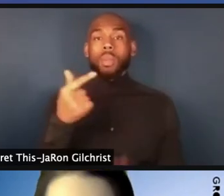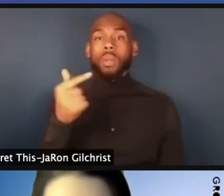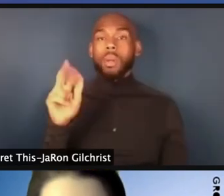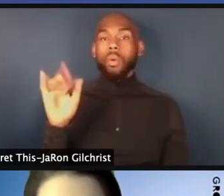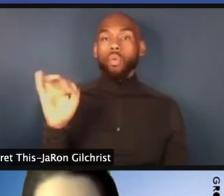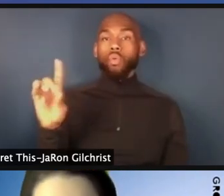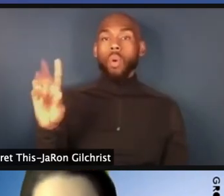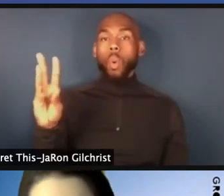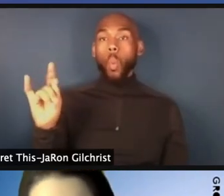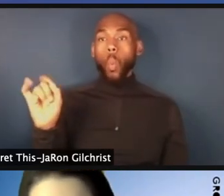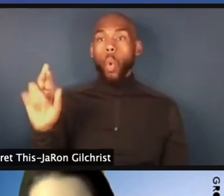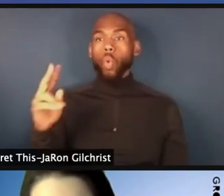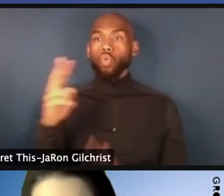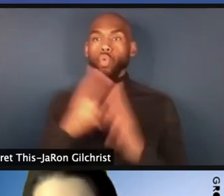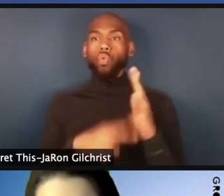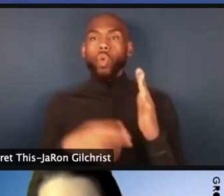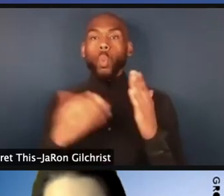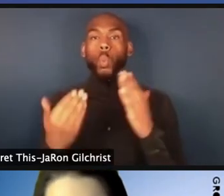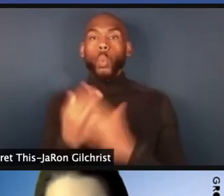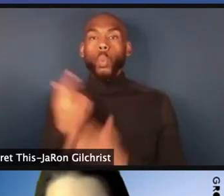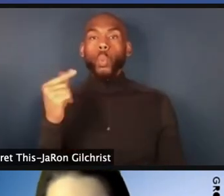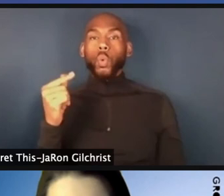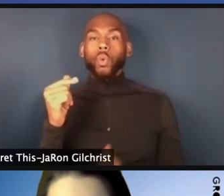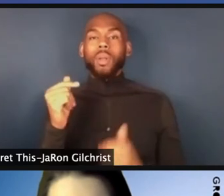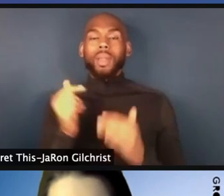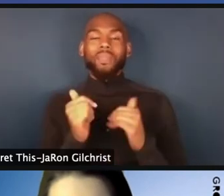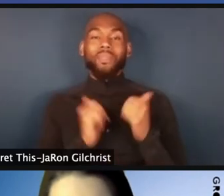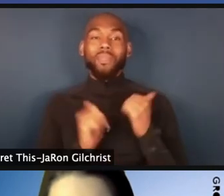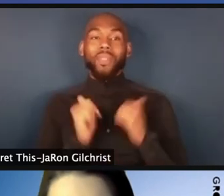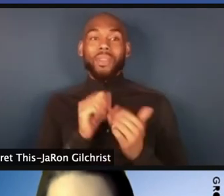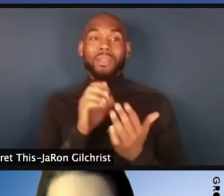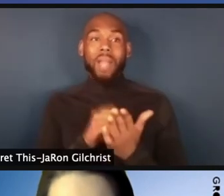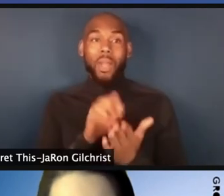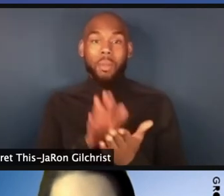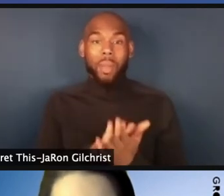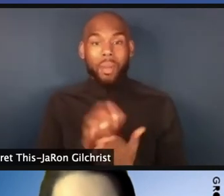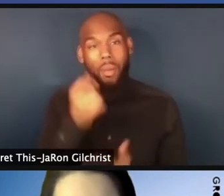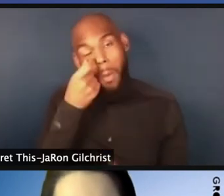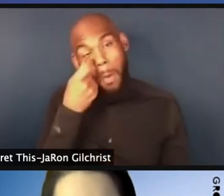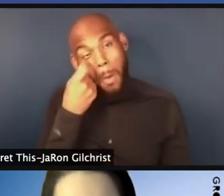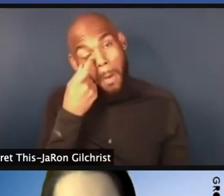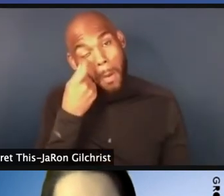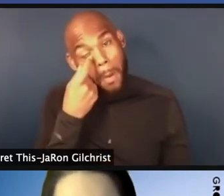Green New Theater document, which I can't believe that none of you said. It is